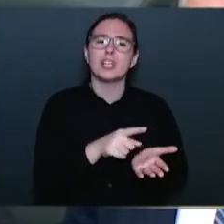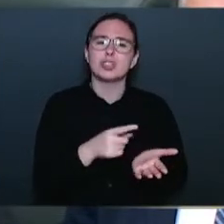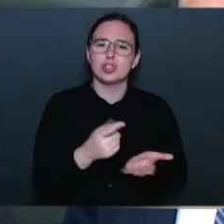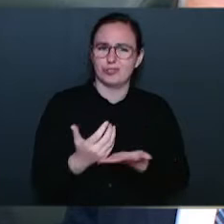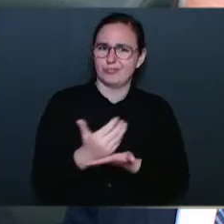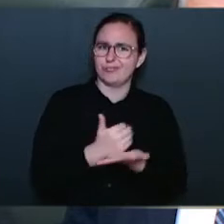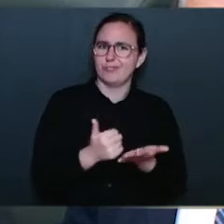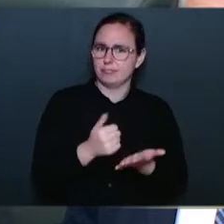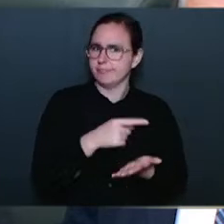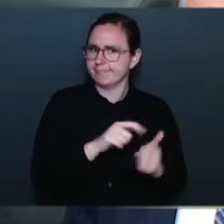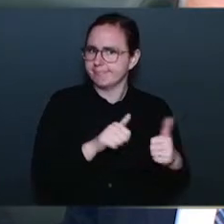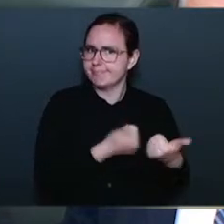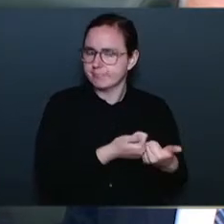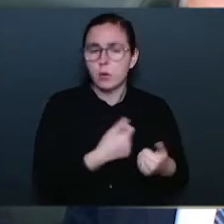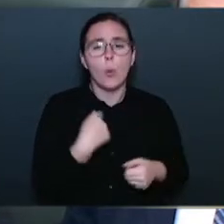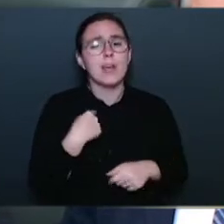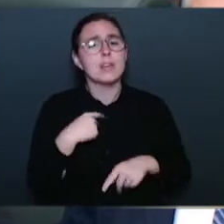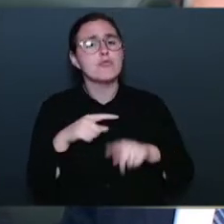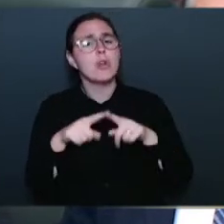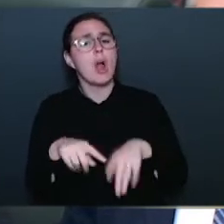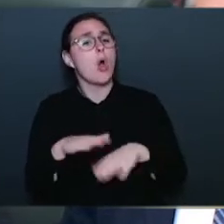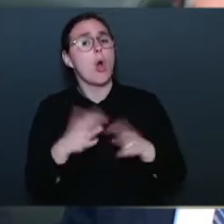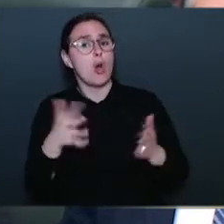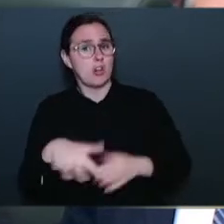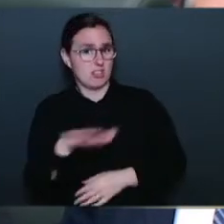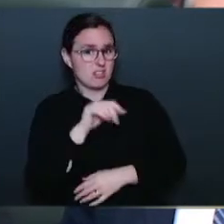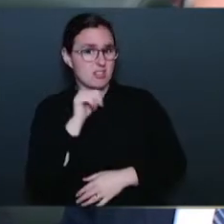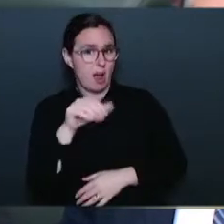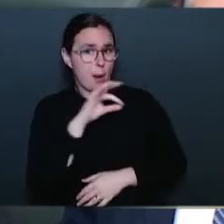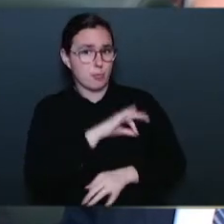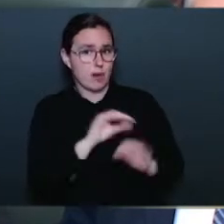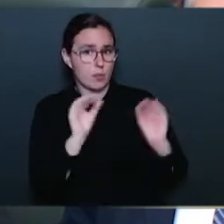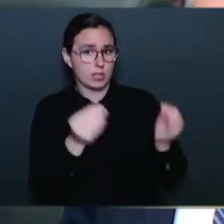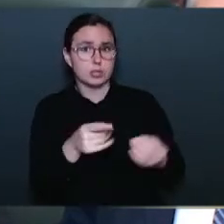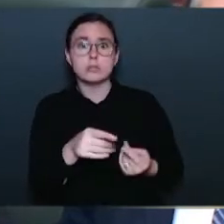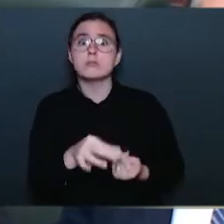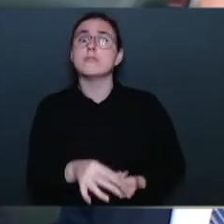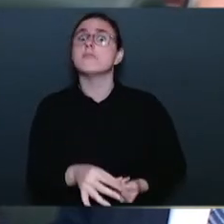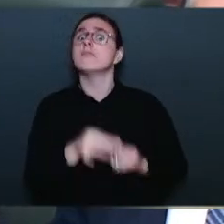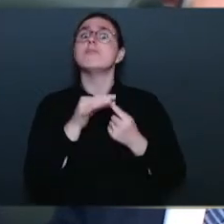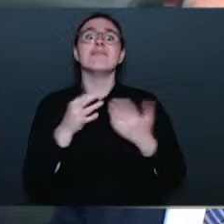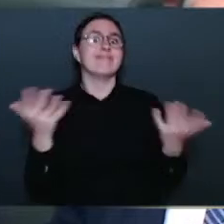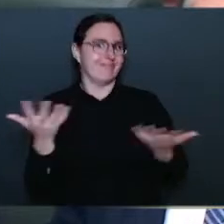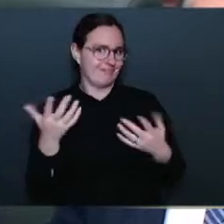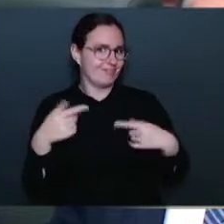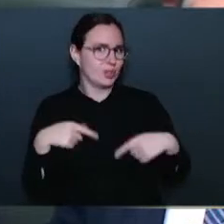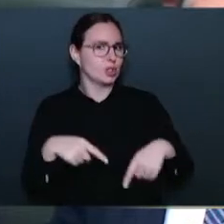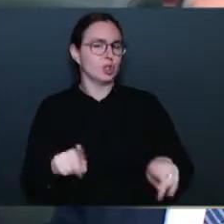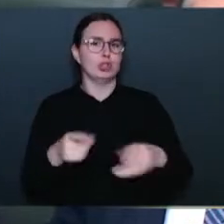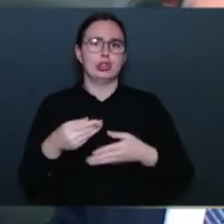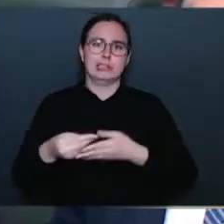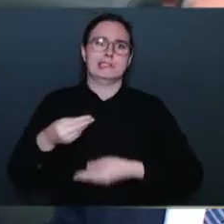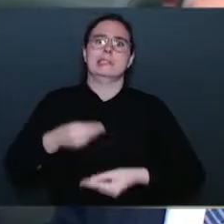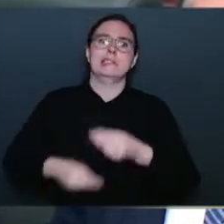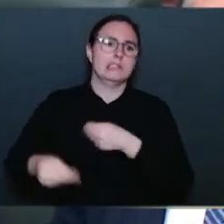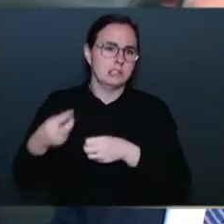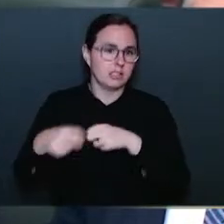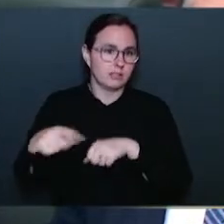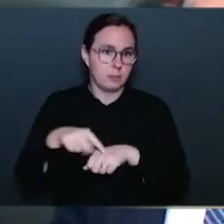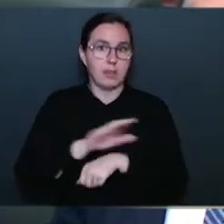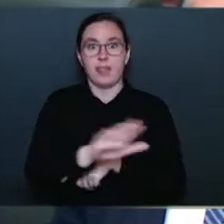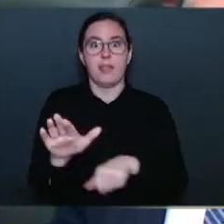not-for-profits in especially during hard times and I will continue to work with our not profit Leaders with my